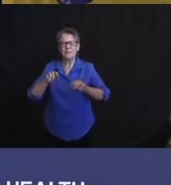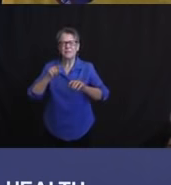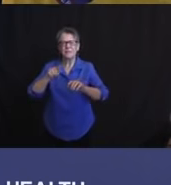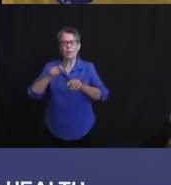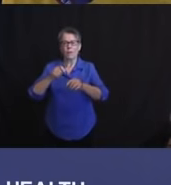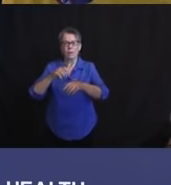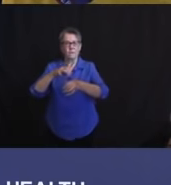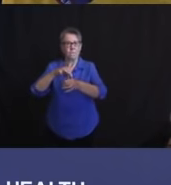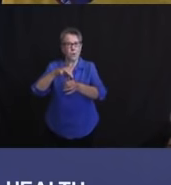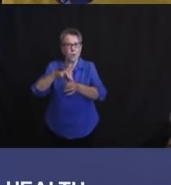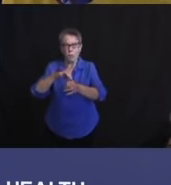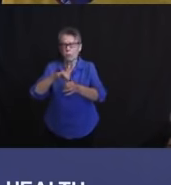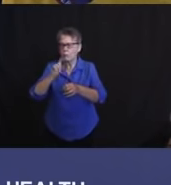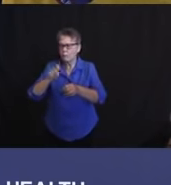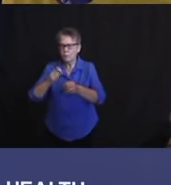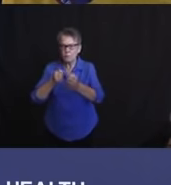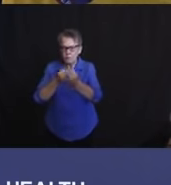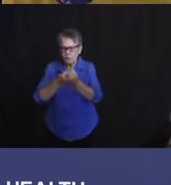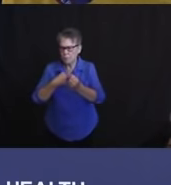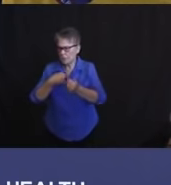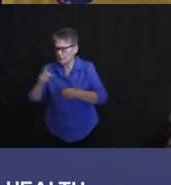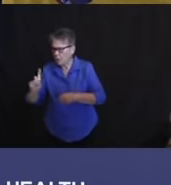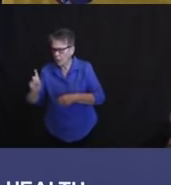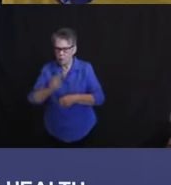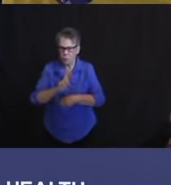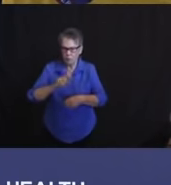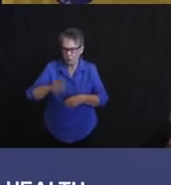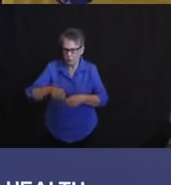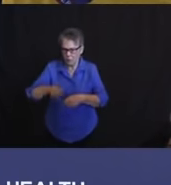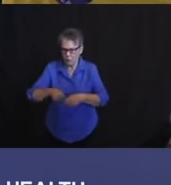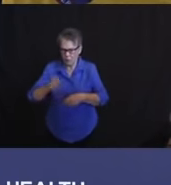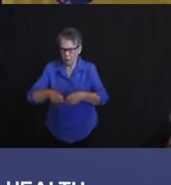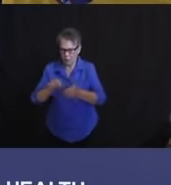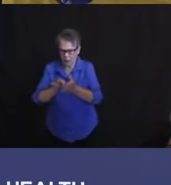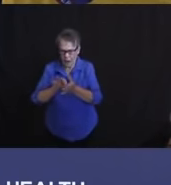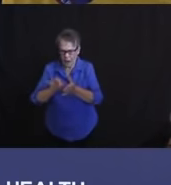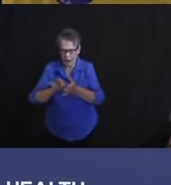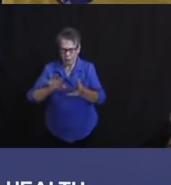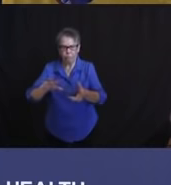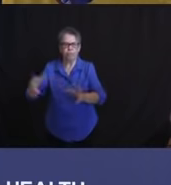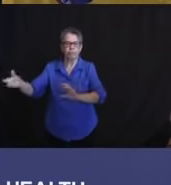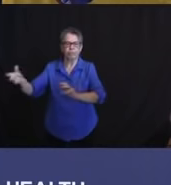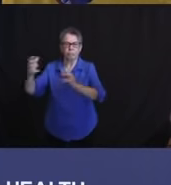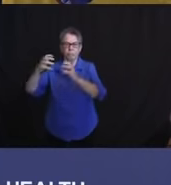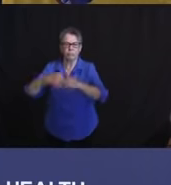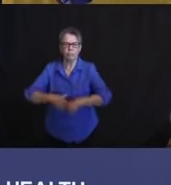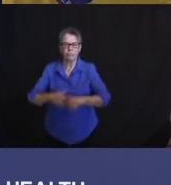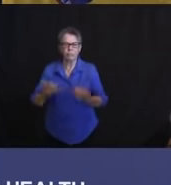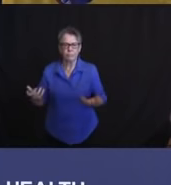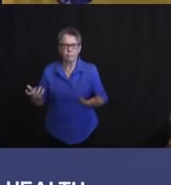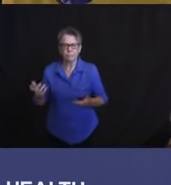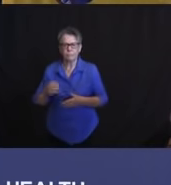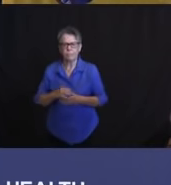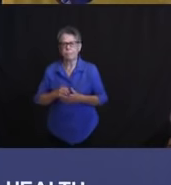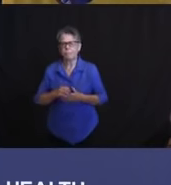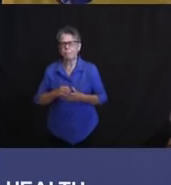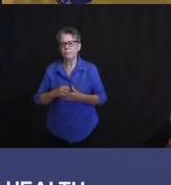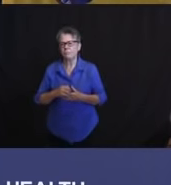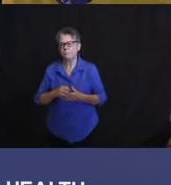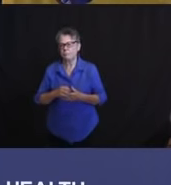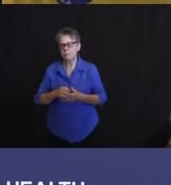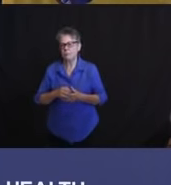You can go to your clerk the same way you normally could. And if there's specific counties that you're referencing, just let us know and we'll run it